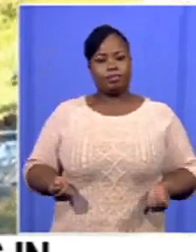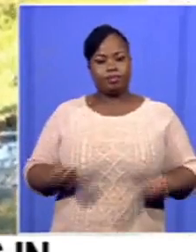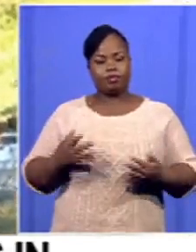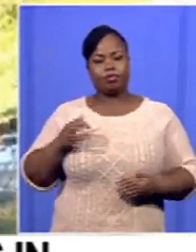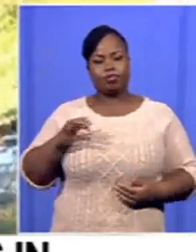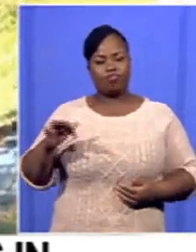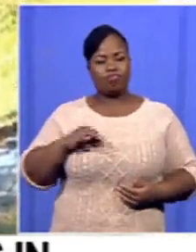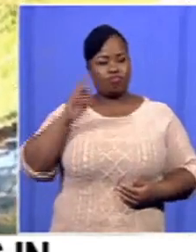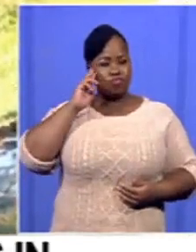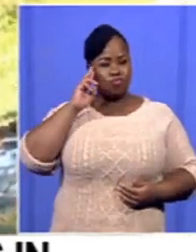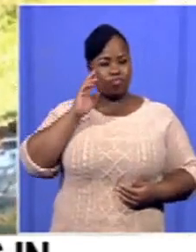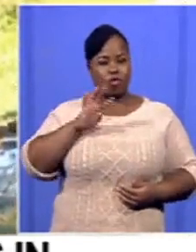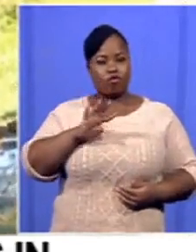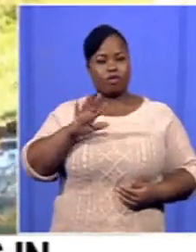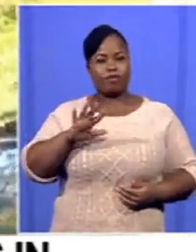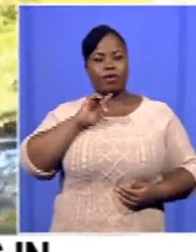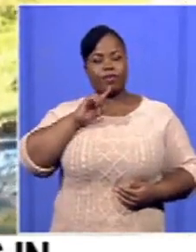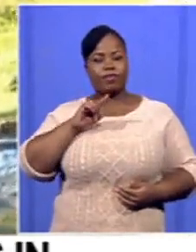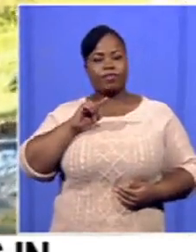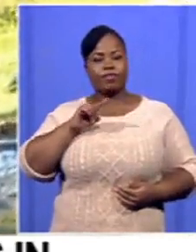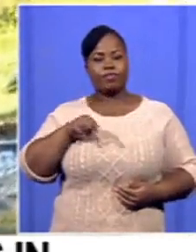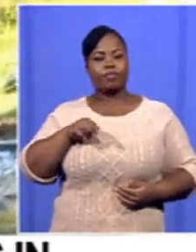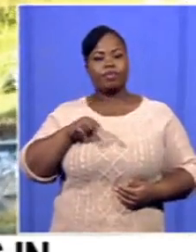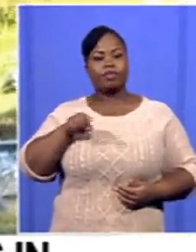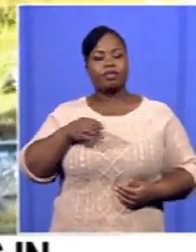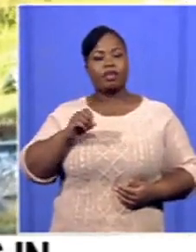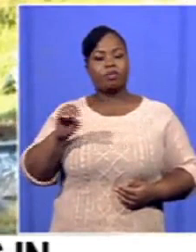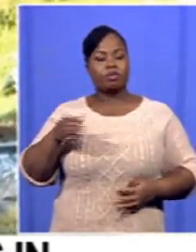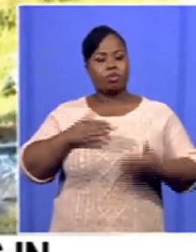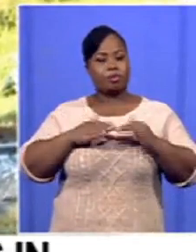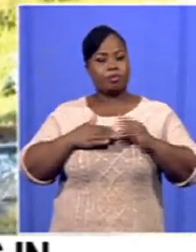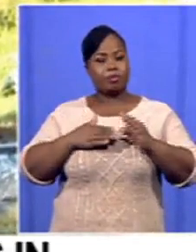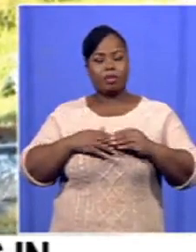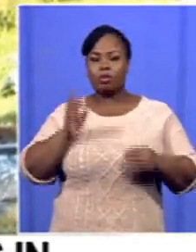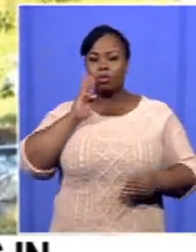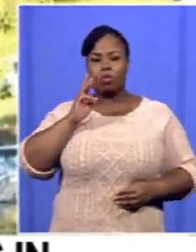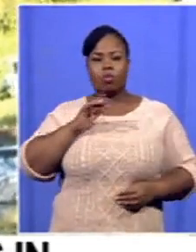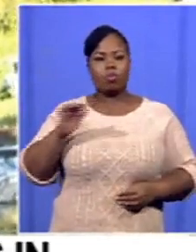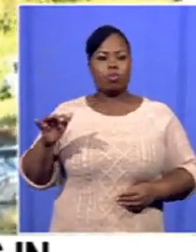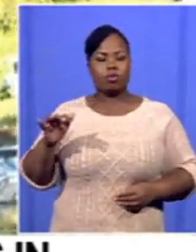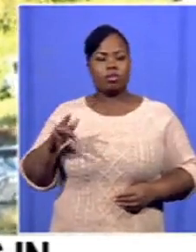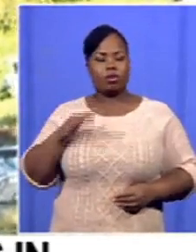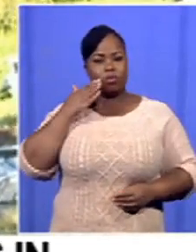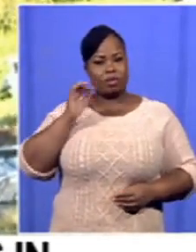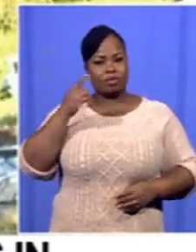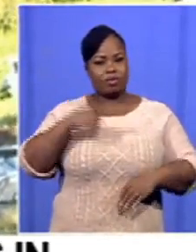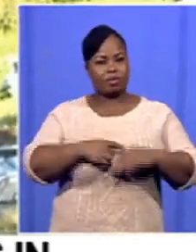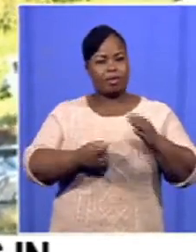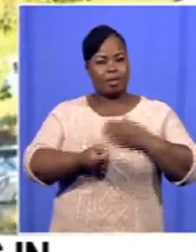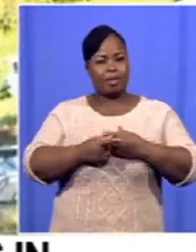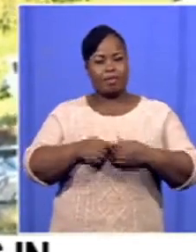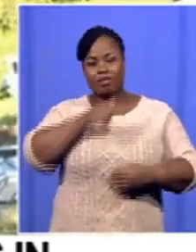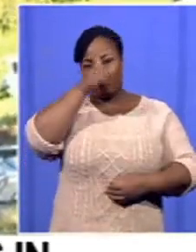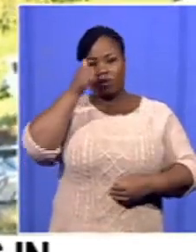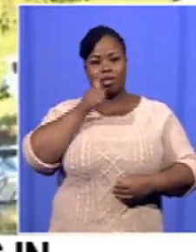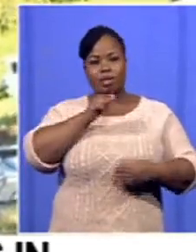about 45,000 residents here in Tongaat, they've been without water since the first floods in April. And then